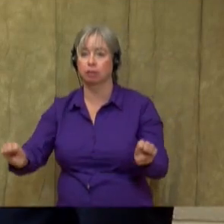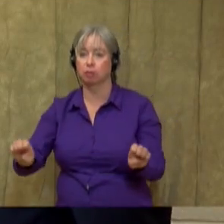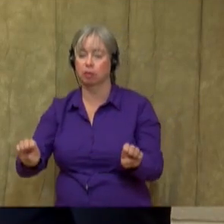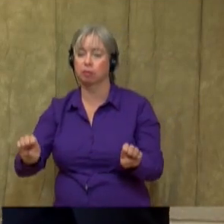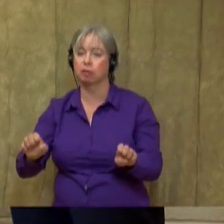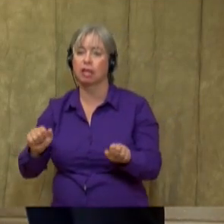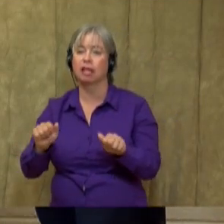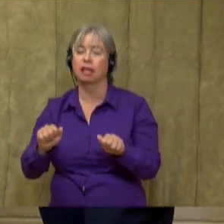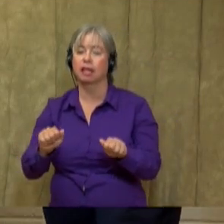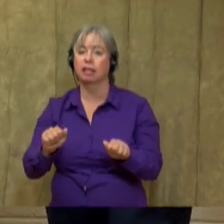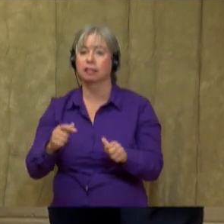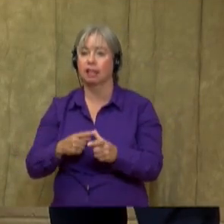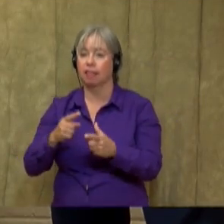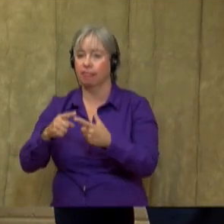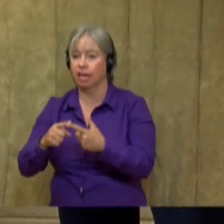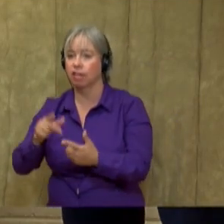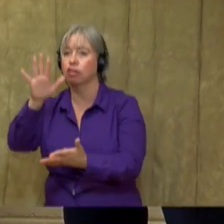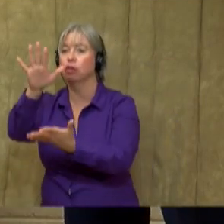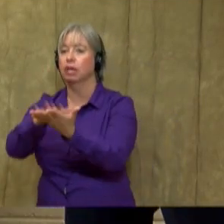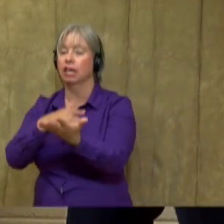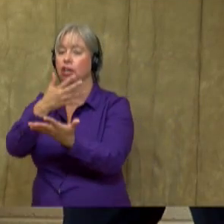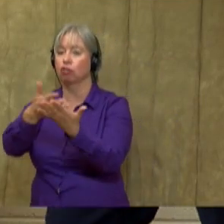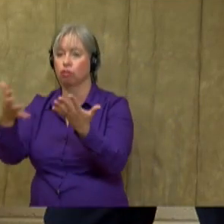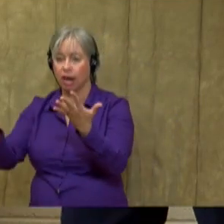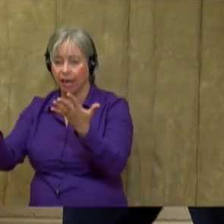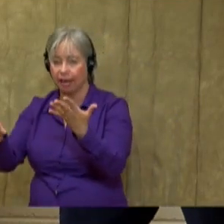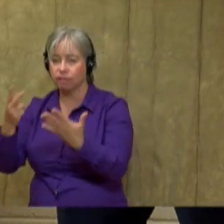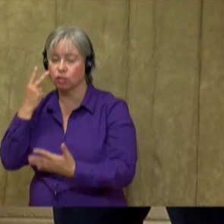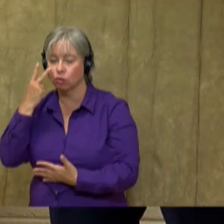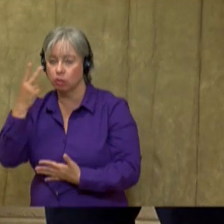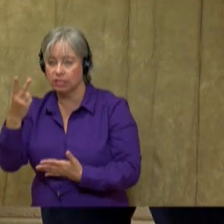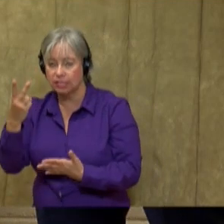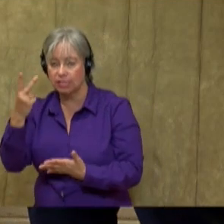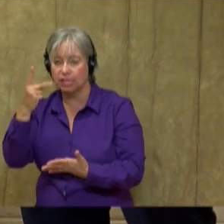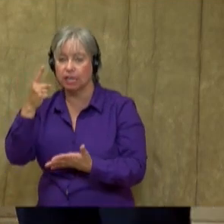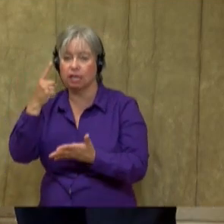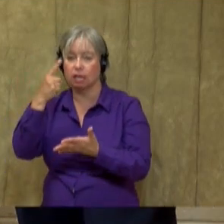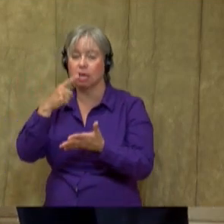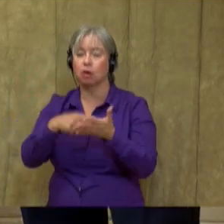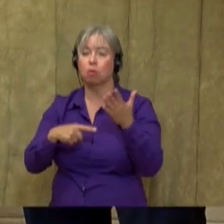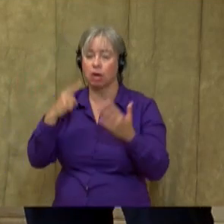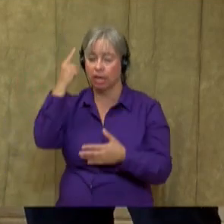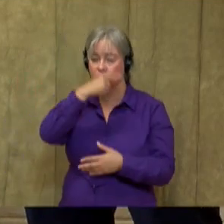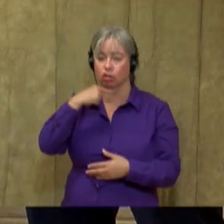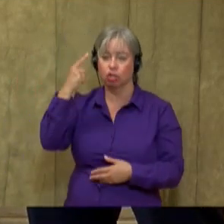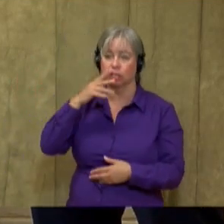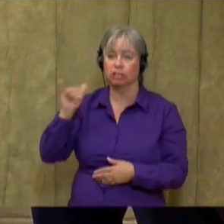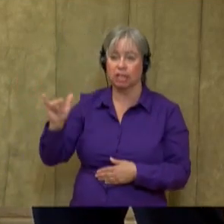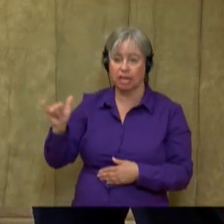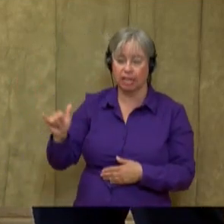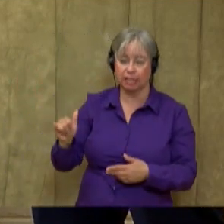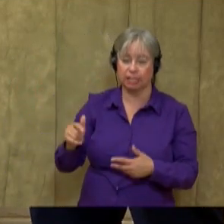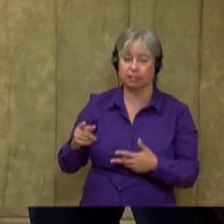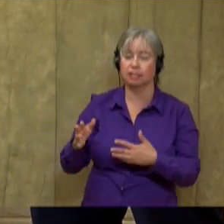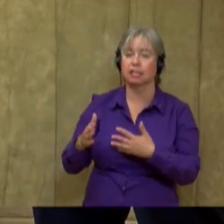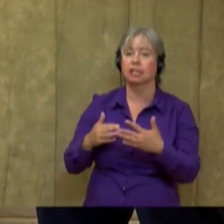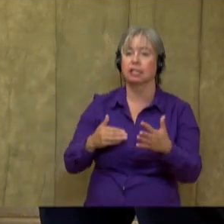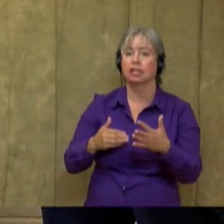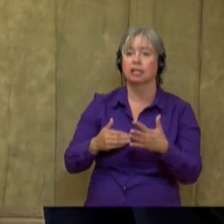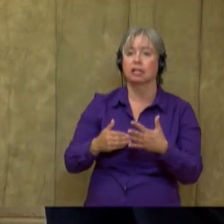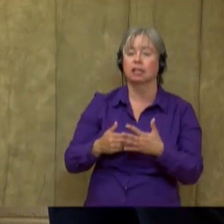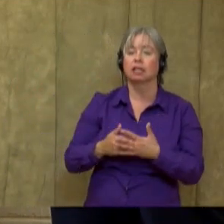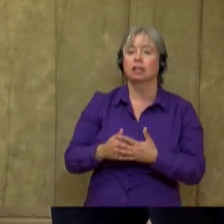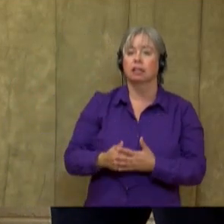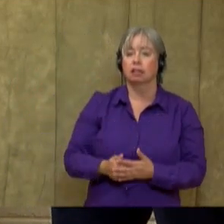them. So each of these features, the corners, the edges, the faces, the inner